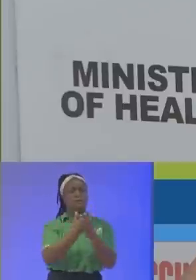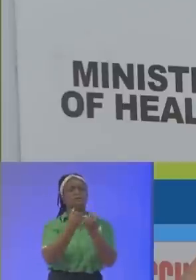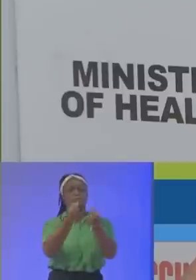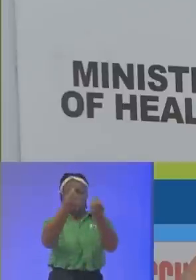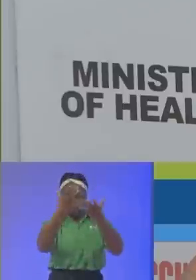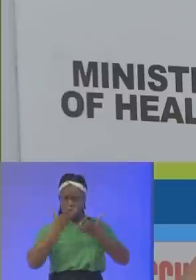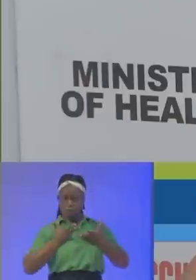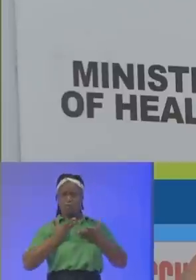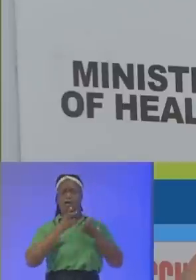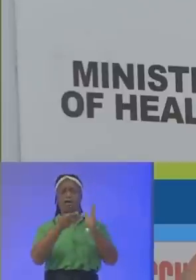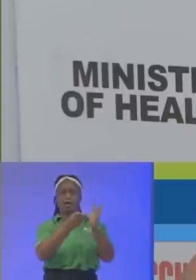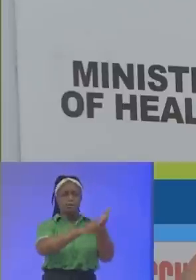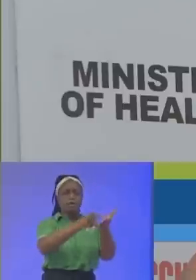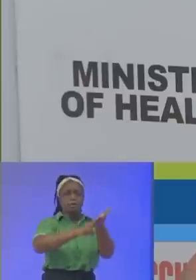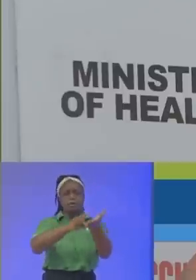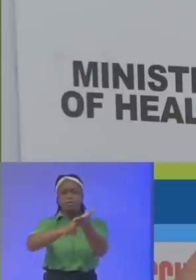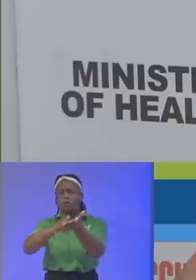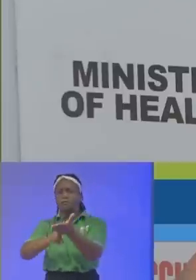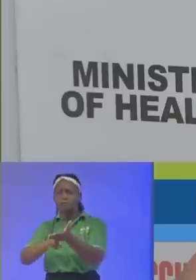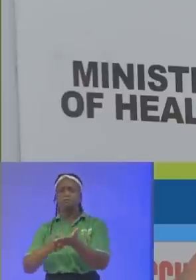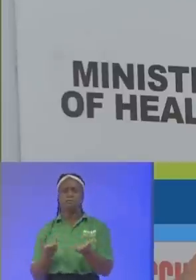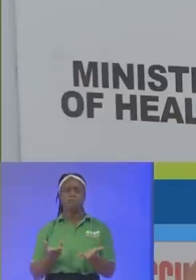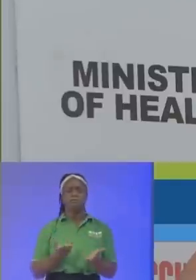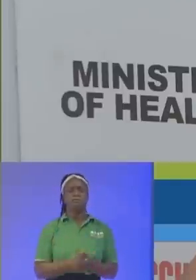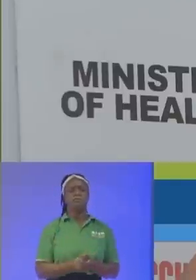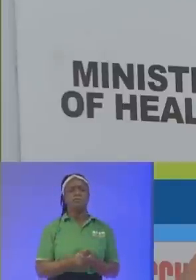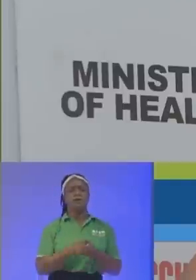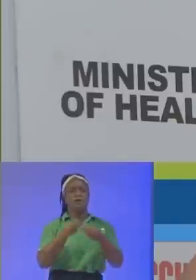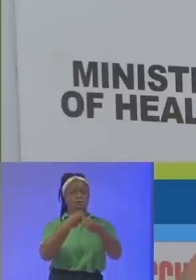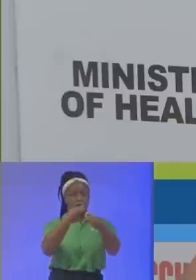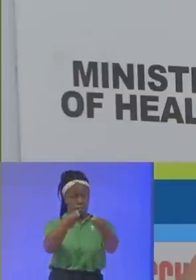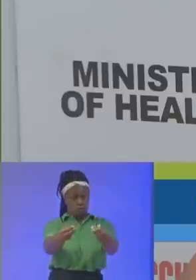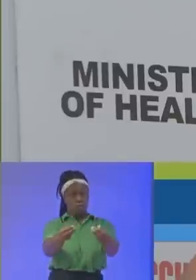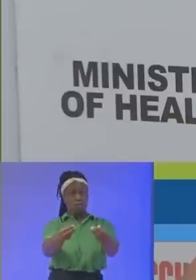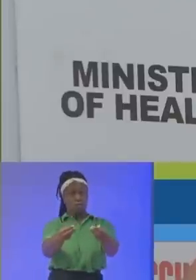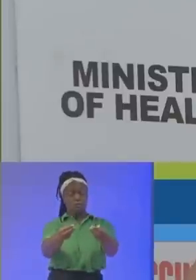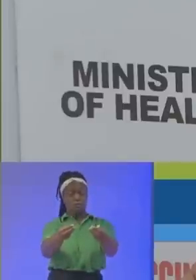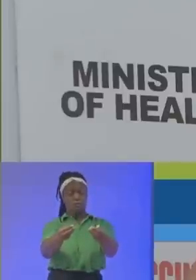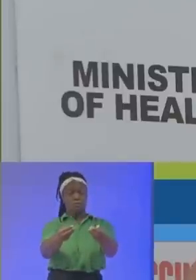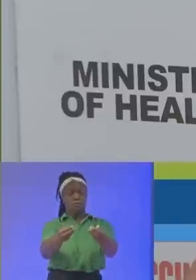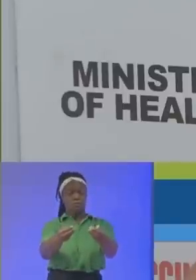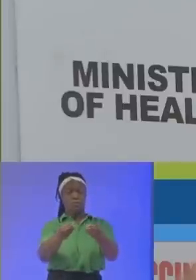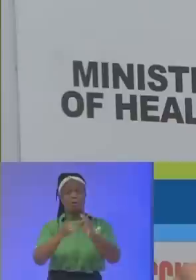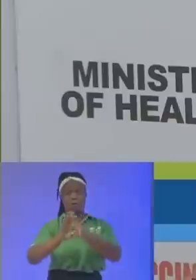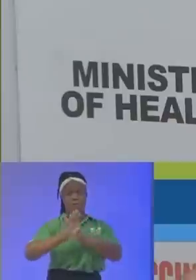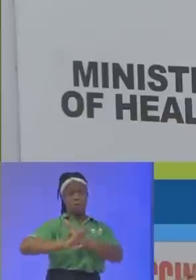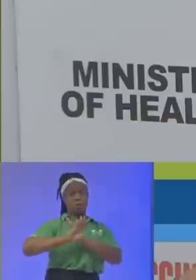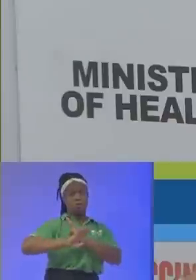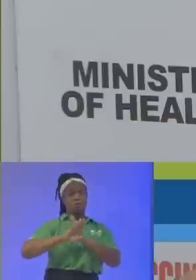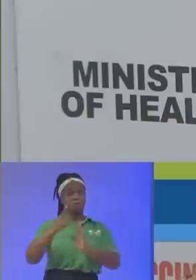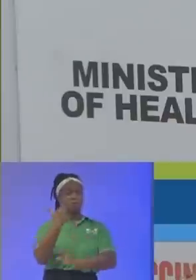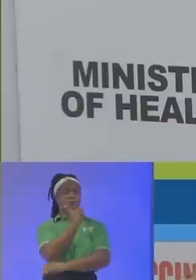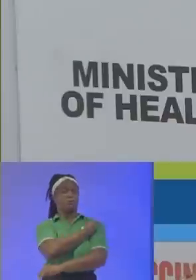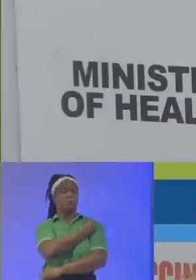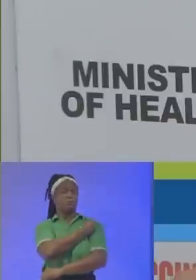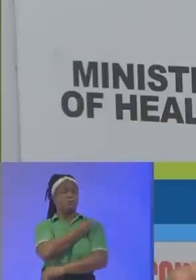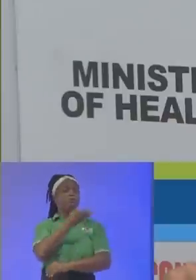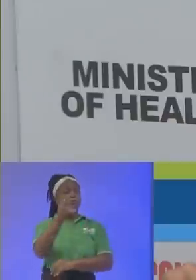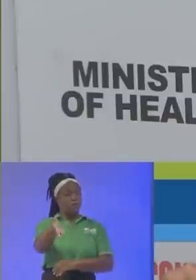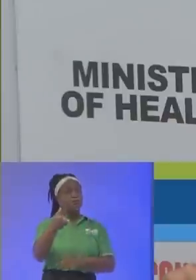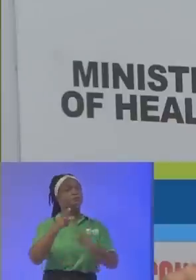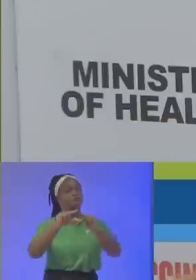And yes, we do provide immunization services to that particular population. With respect to our low coverage,